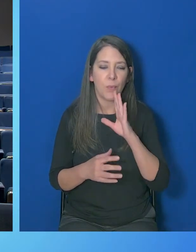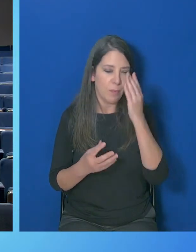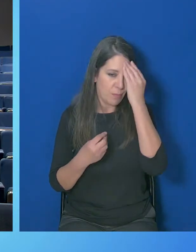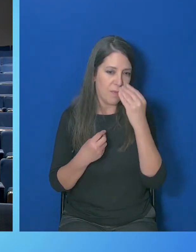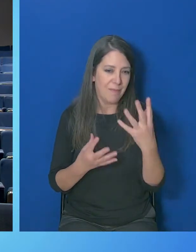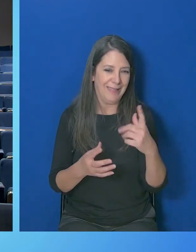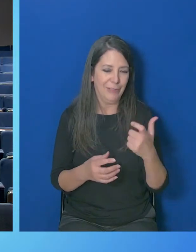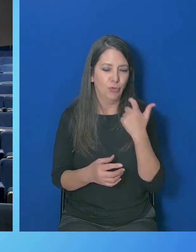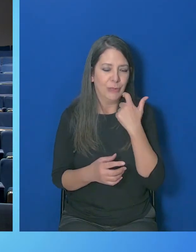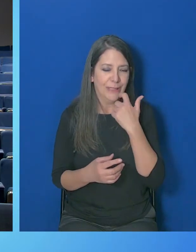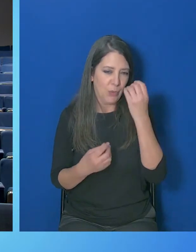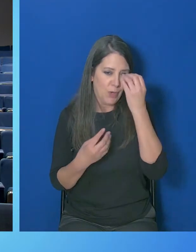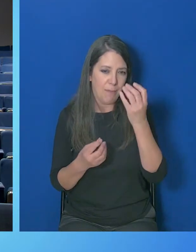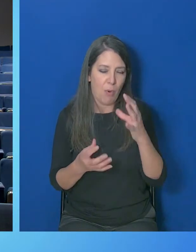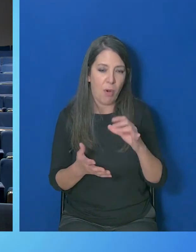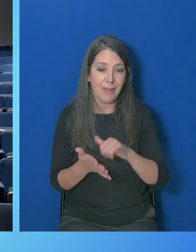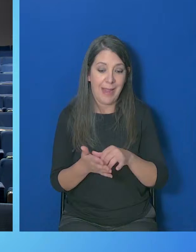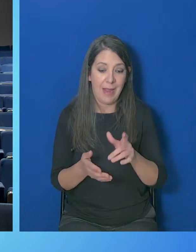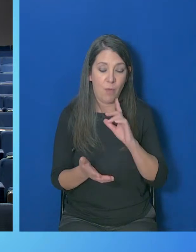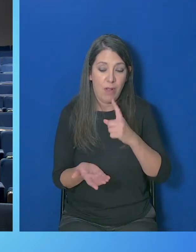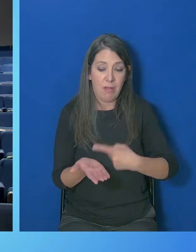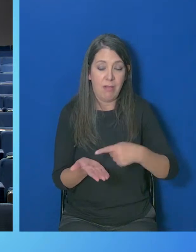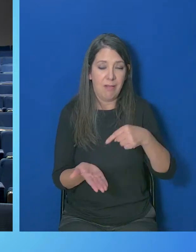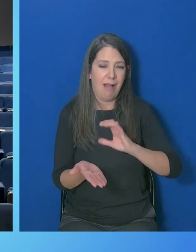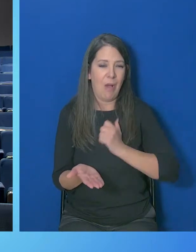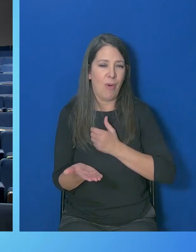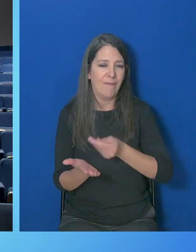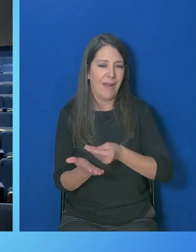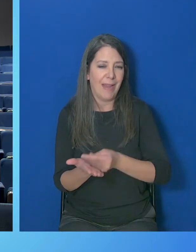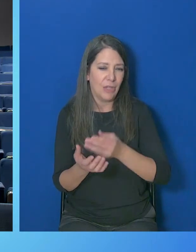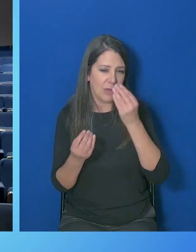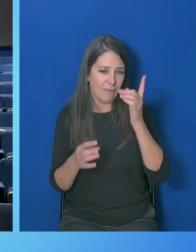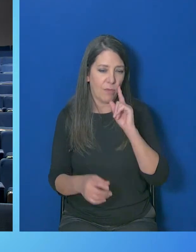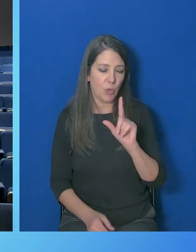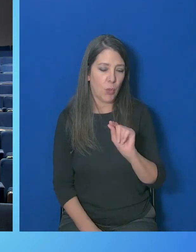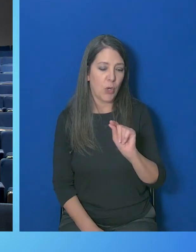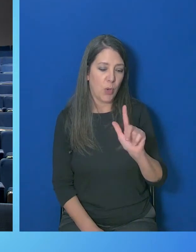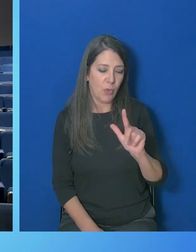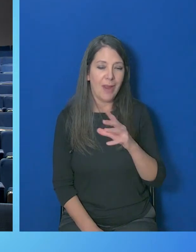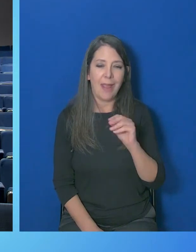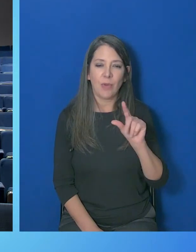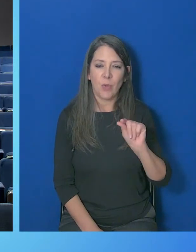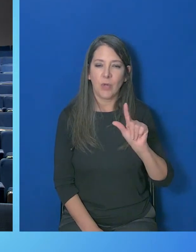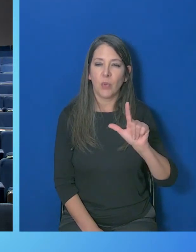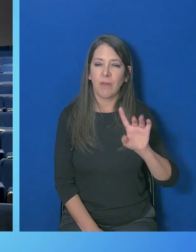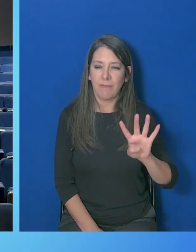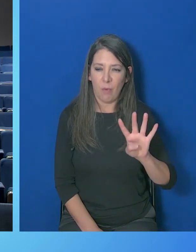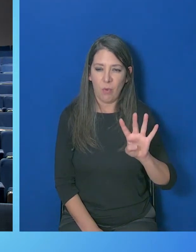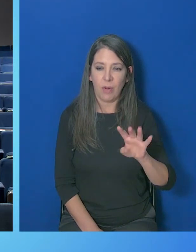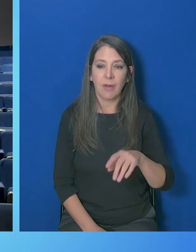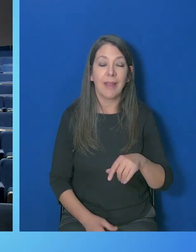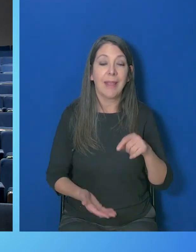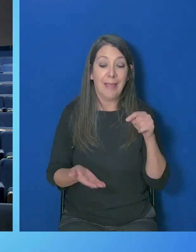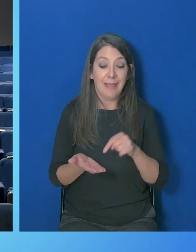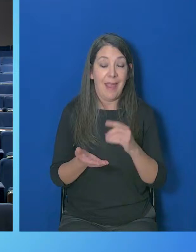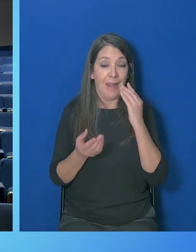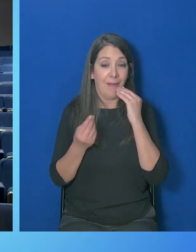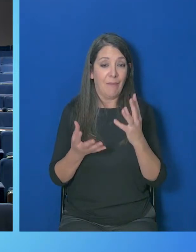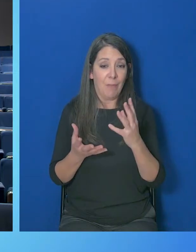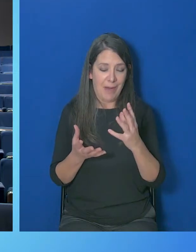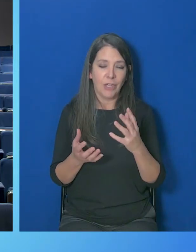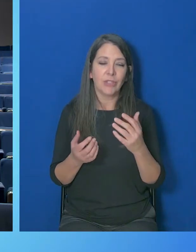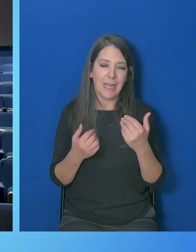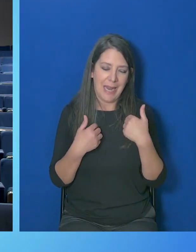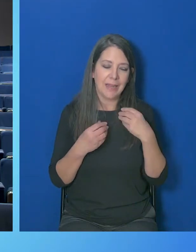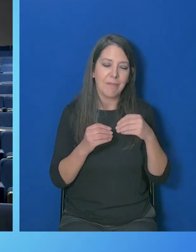recent board report that covers the financial data for September 2023 and 2024. This data was covered in more